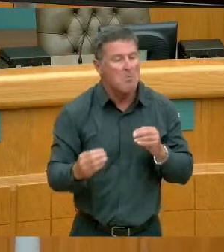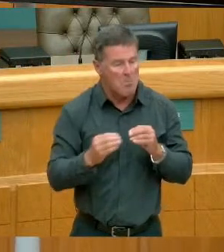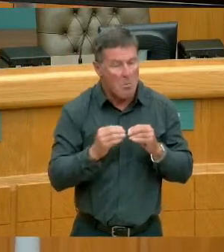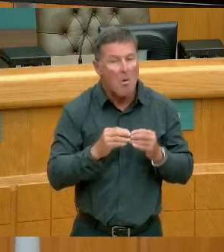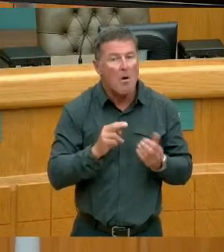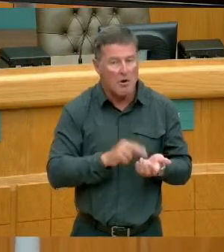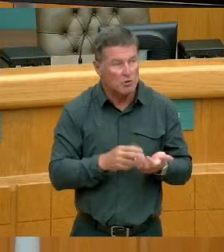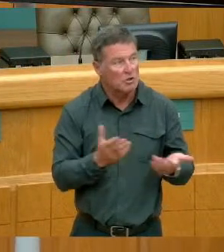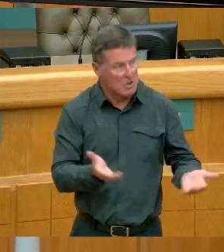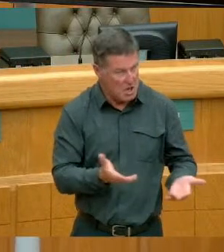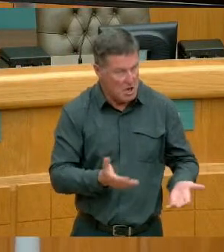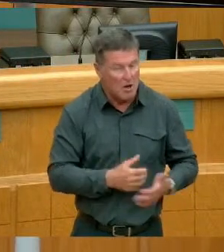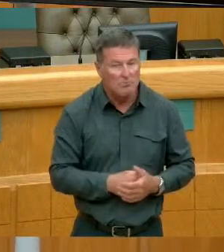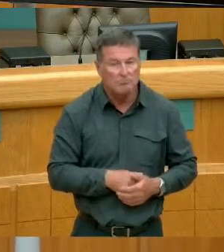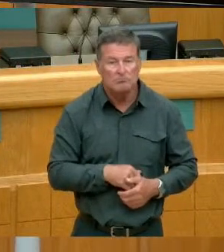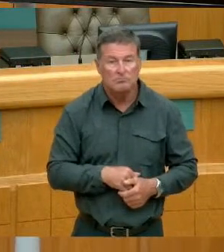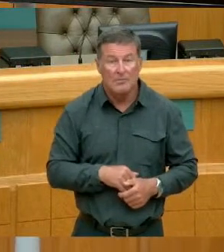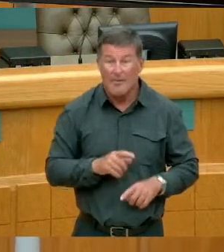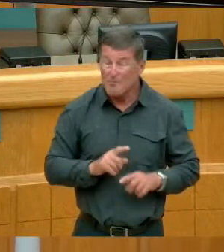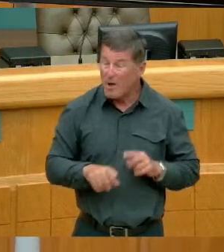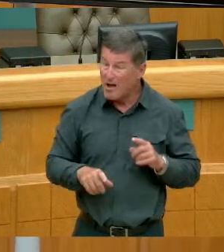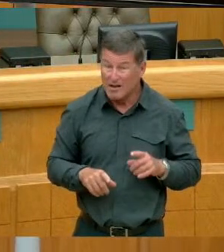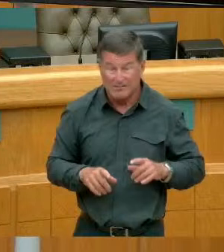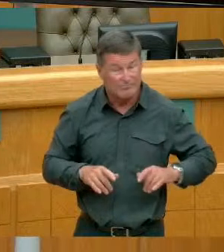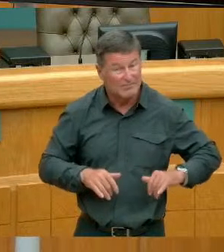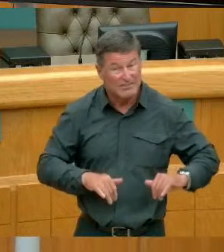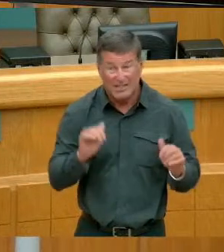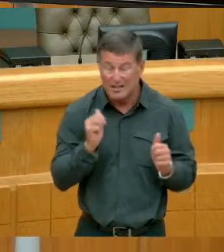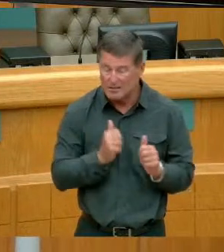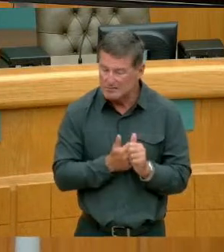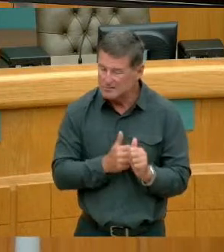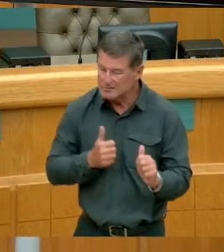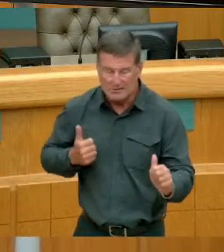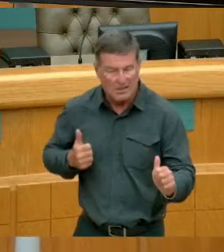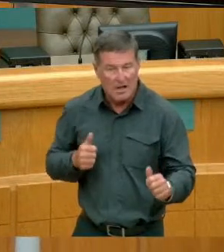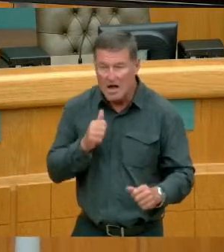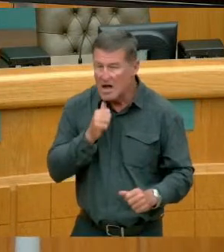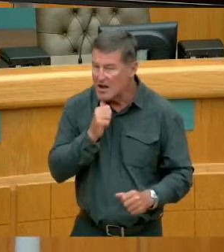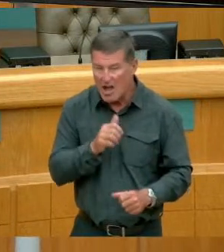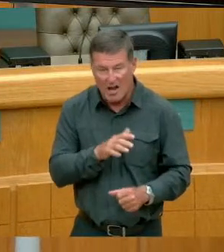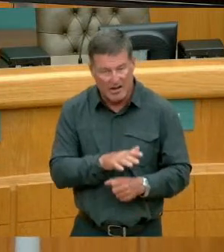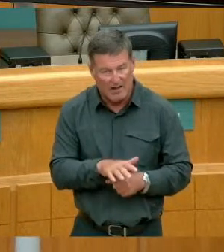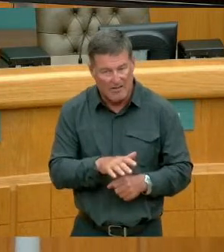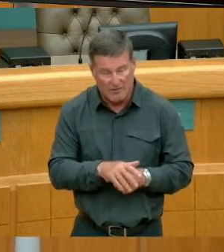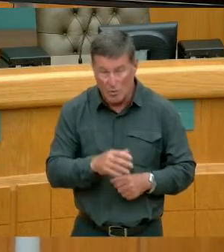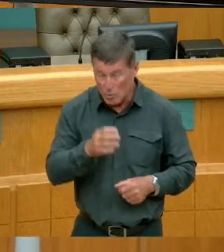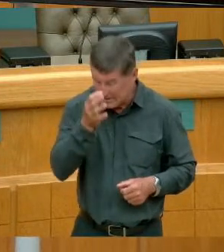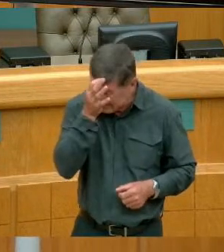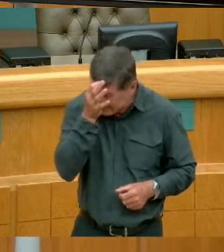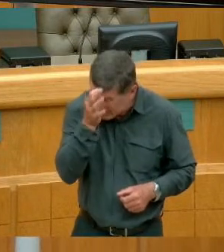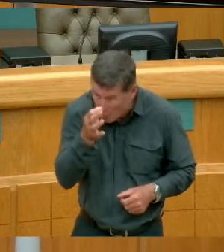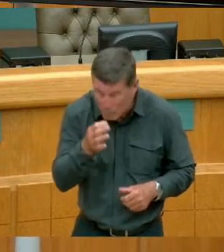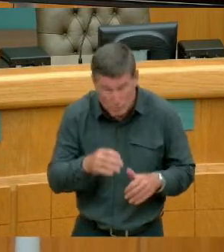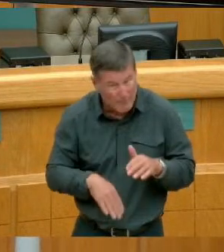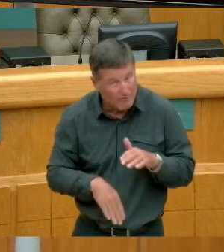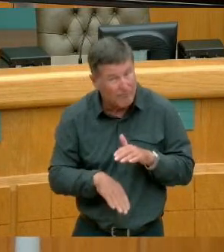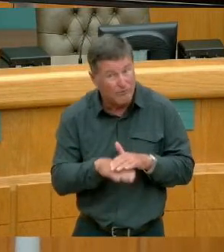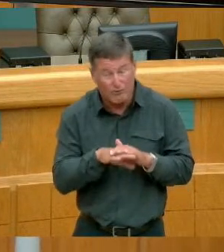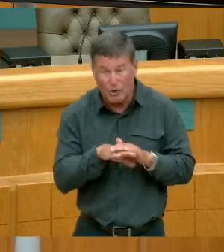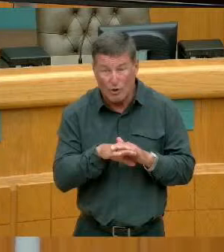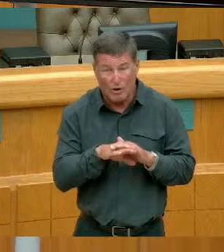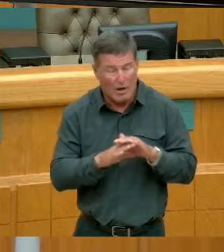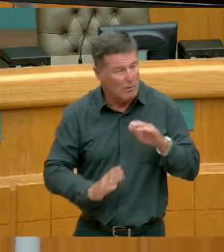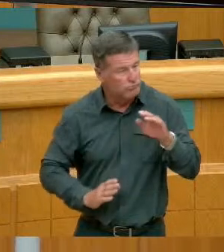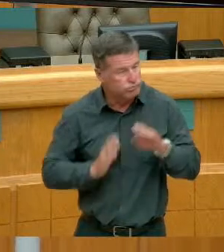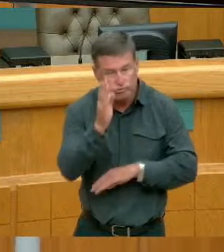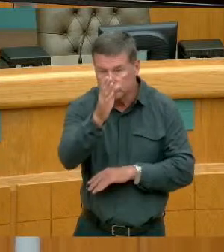However, nursing staff, beds, ICU beds are nearing or are at capacity.